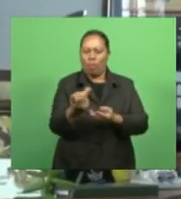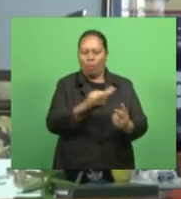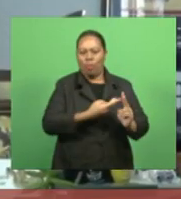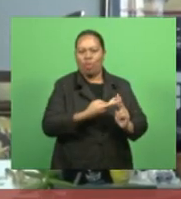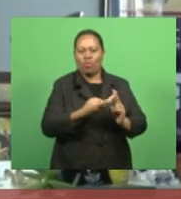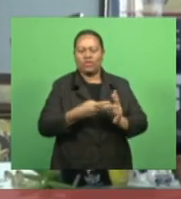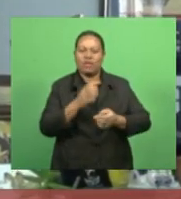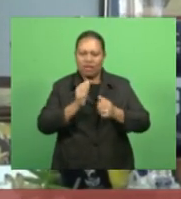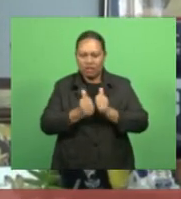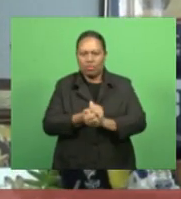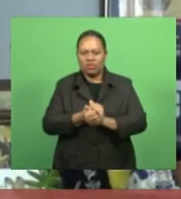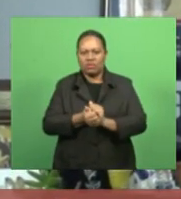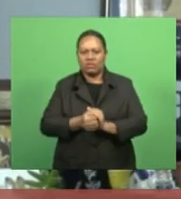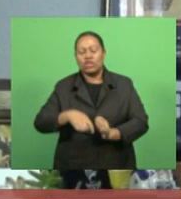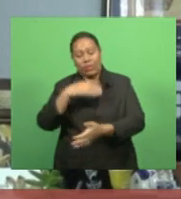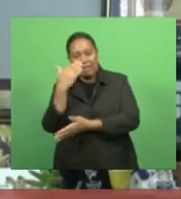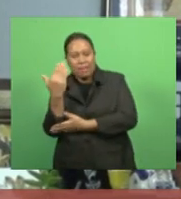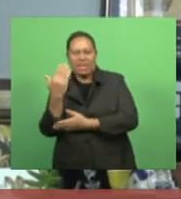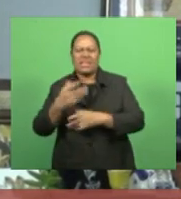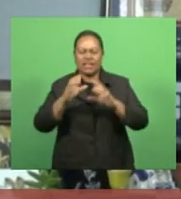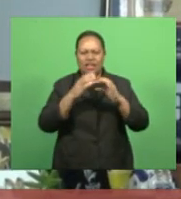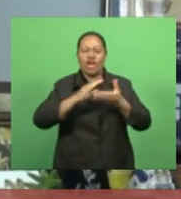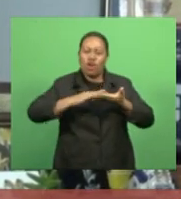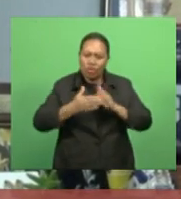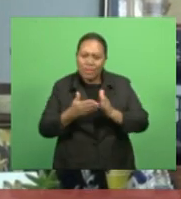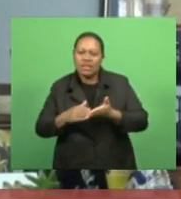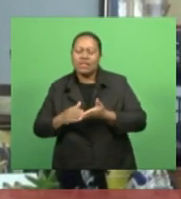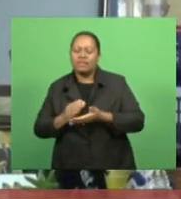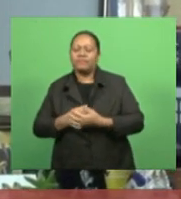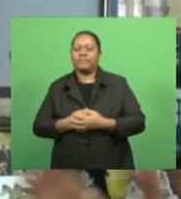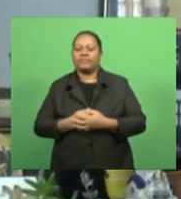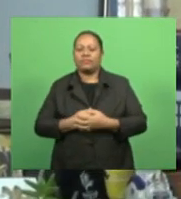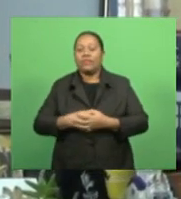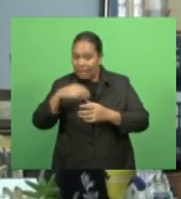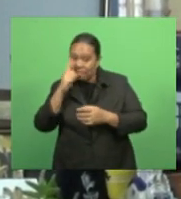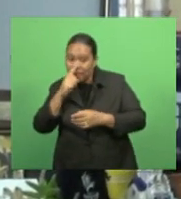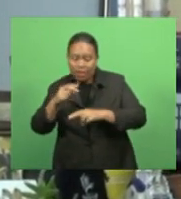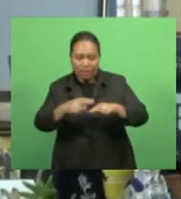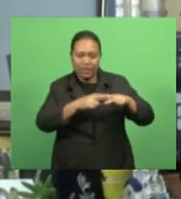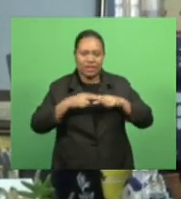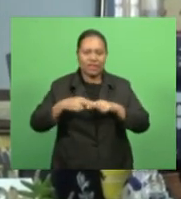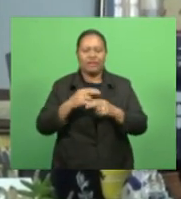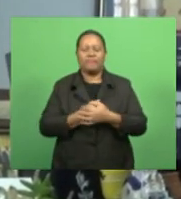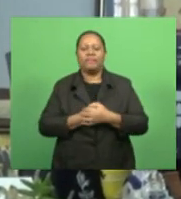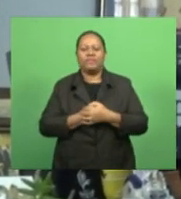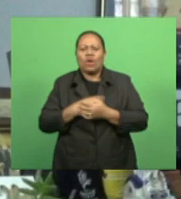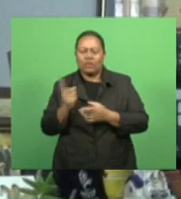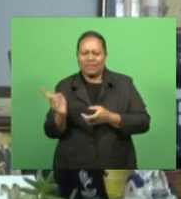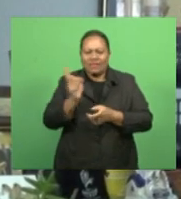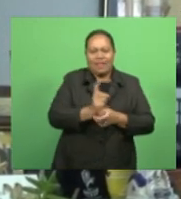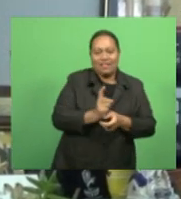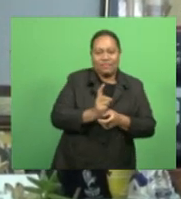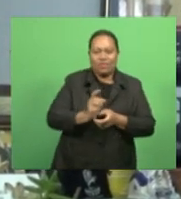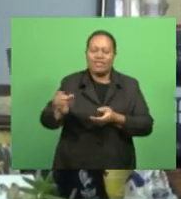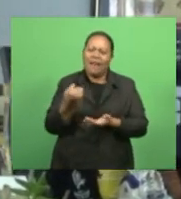We rely on the corporate community as well as the people of Fiji when it comes to our